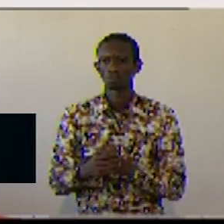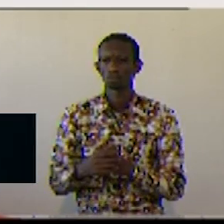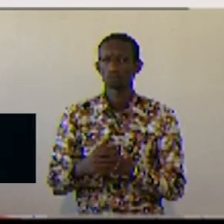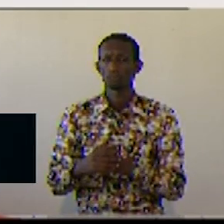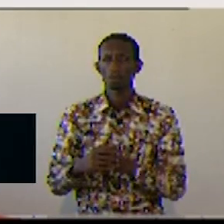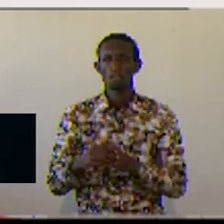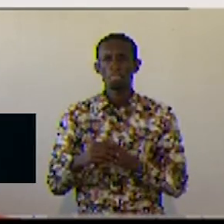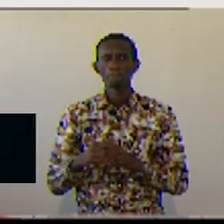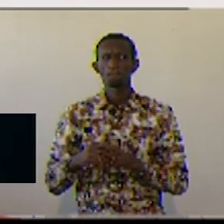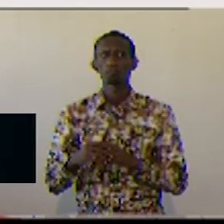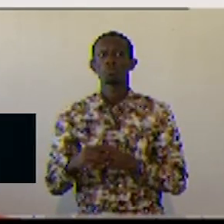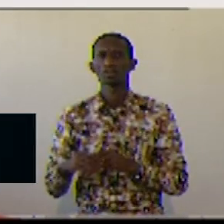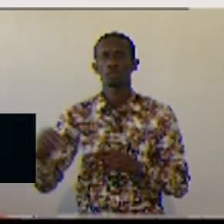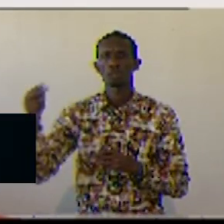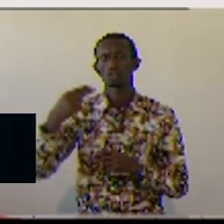calcium carbonate,